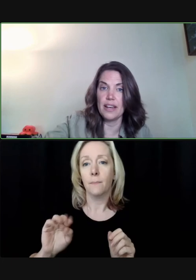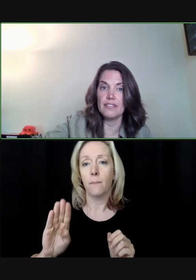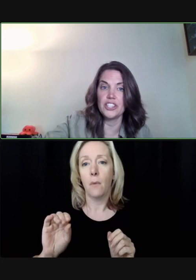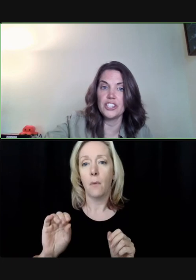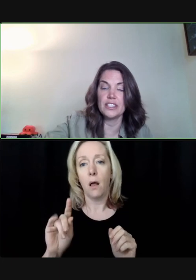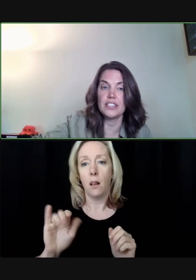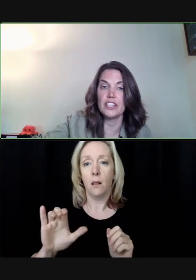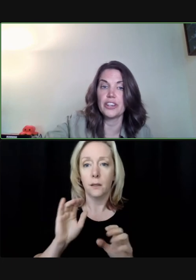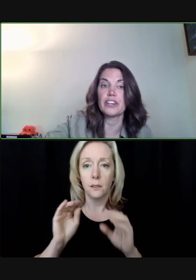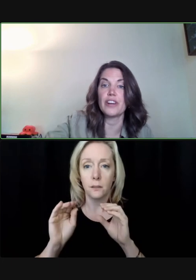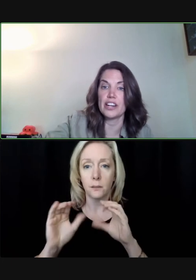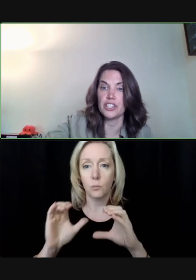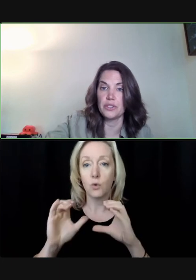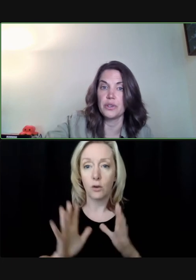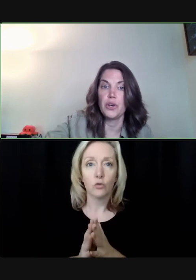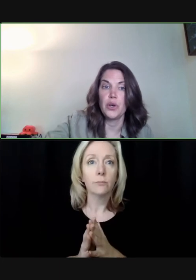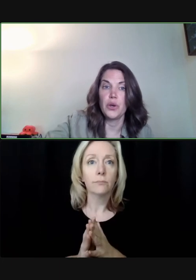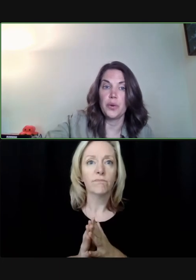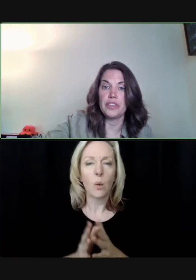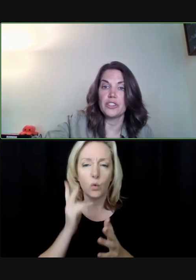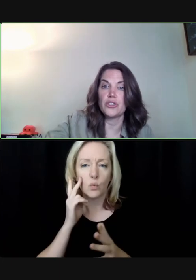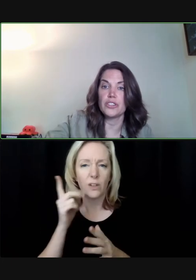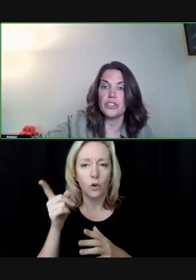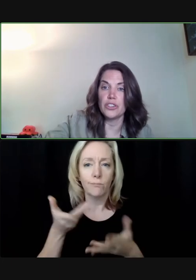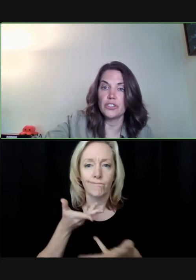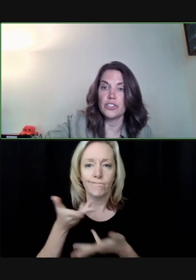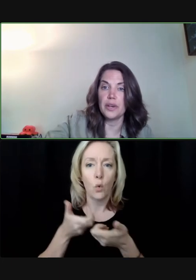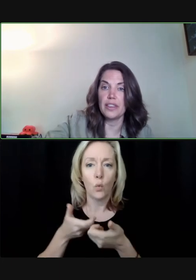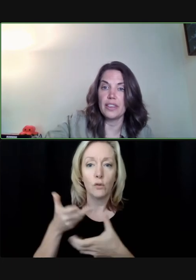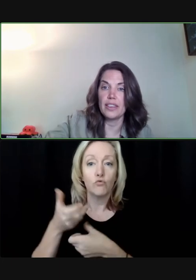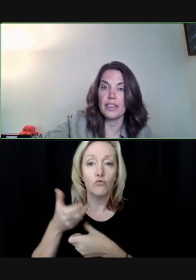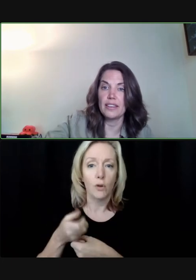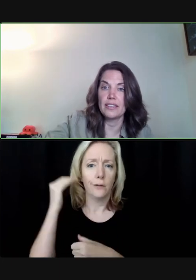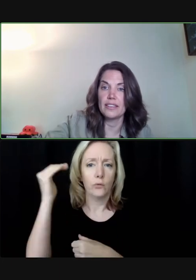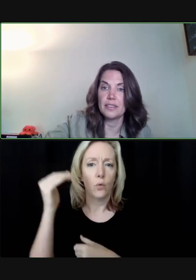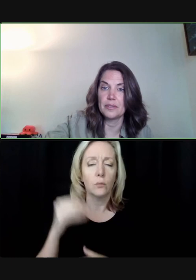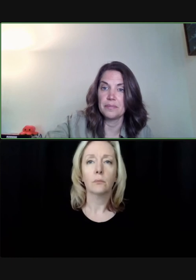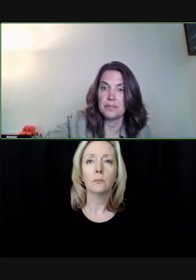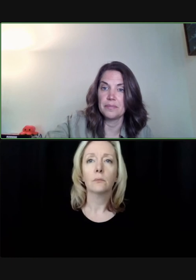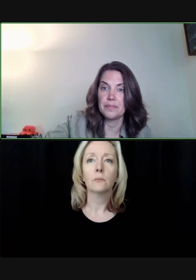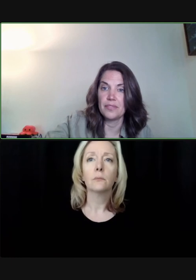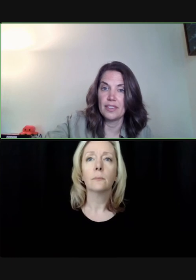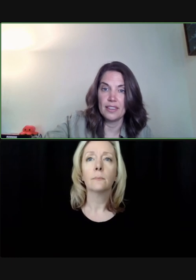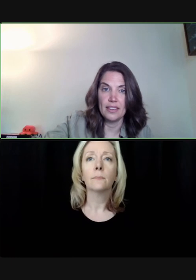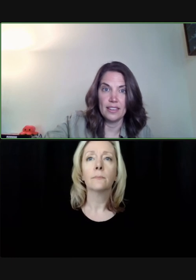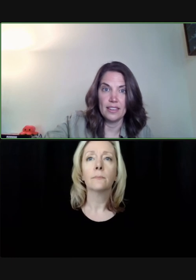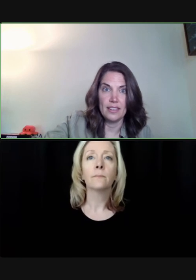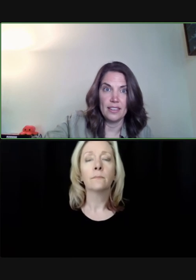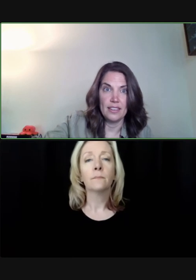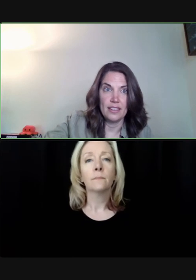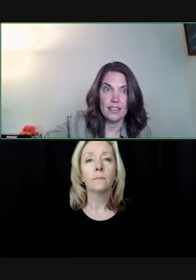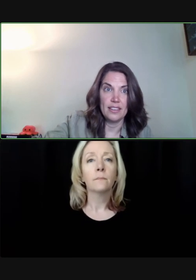to have a chance to see her interaction with this trusted adult she's with.